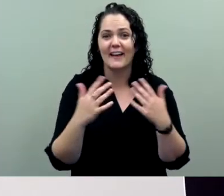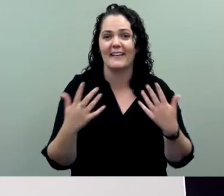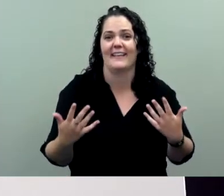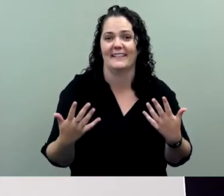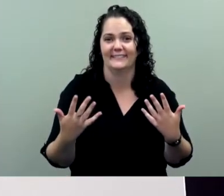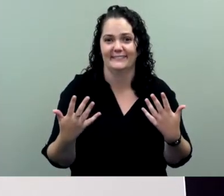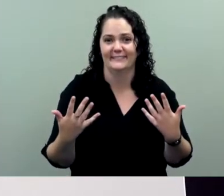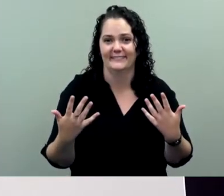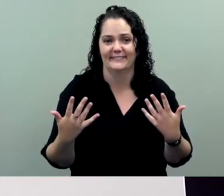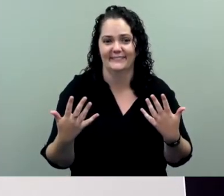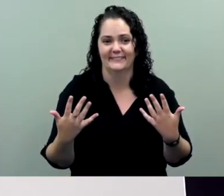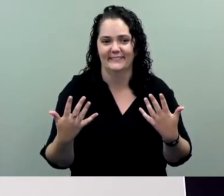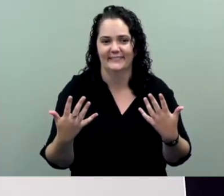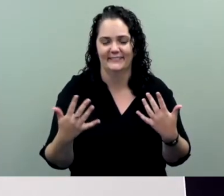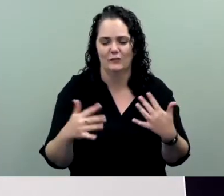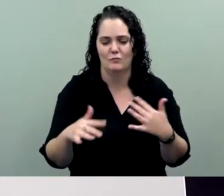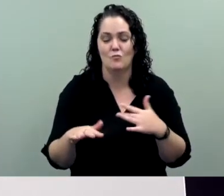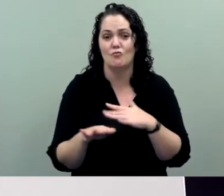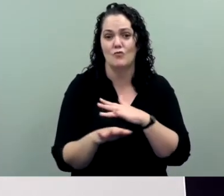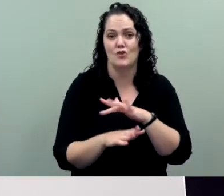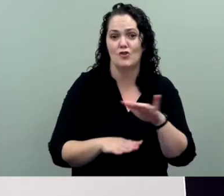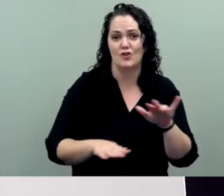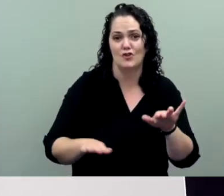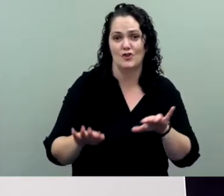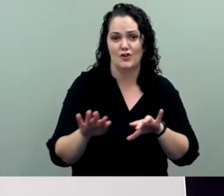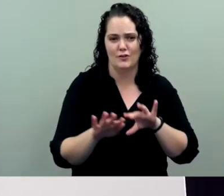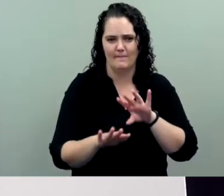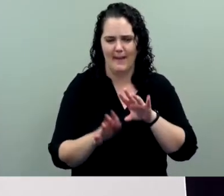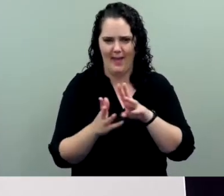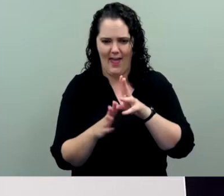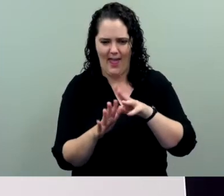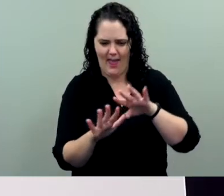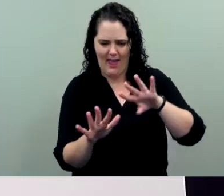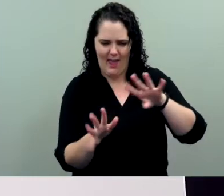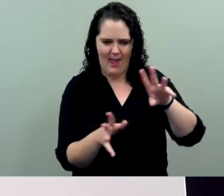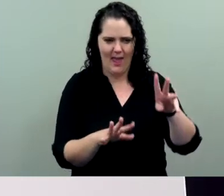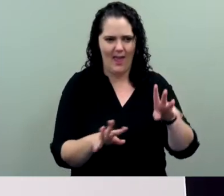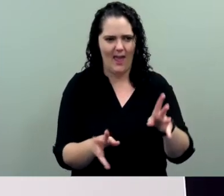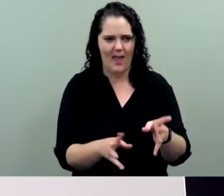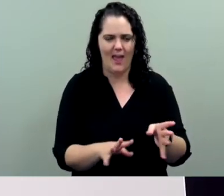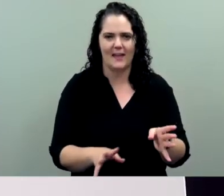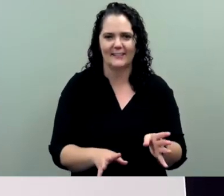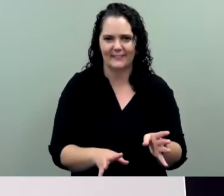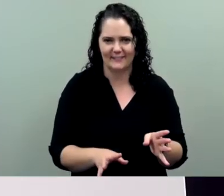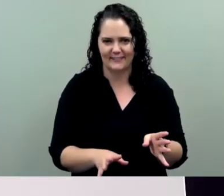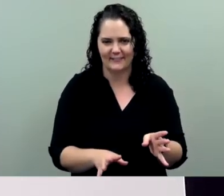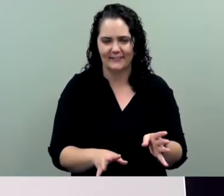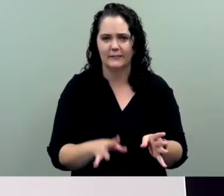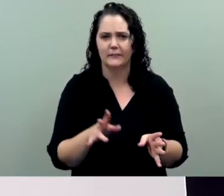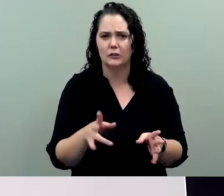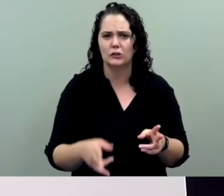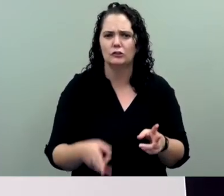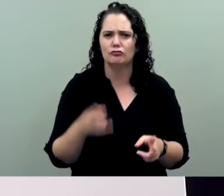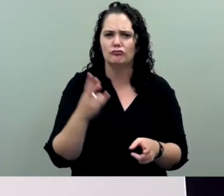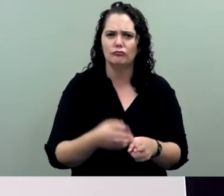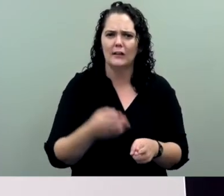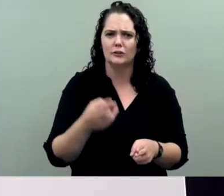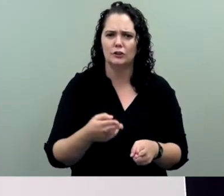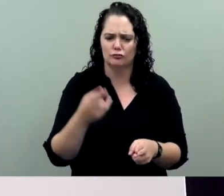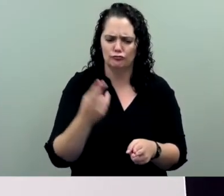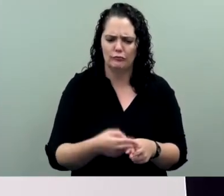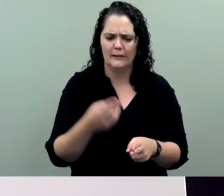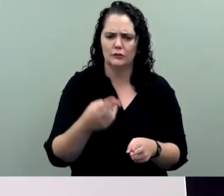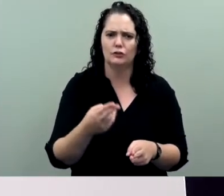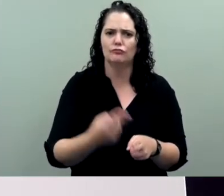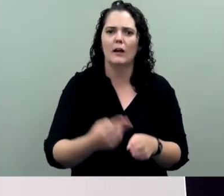your hands in order to manage that whole portrait. Don't try to rush it. Let it build